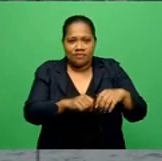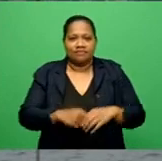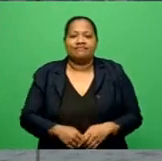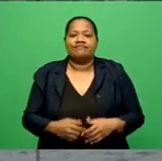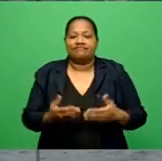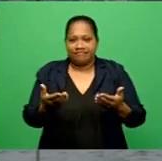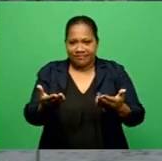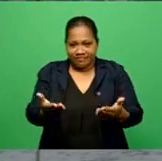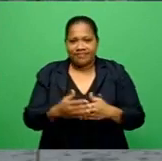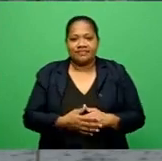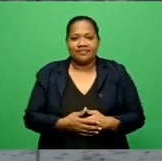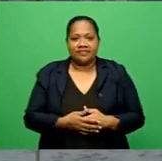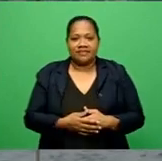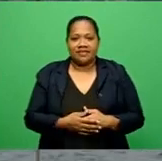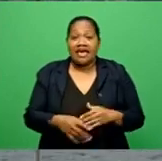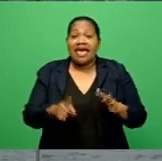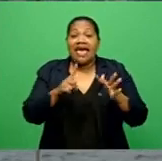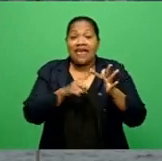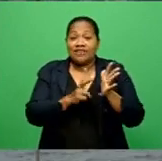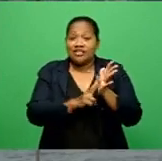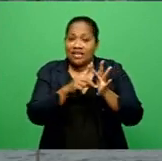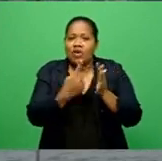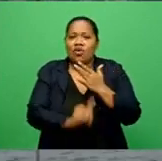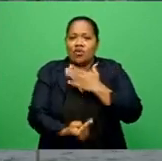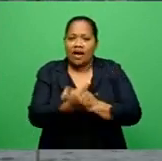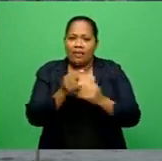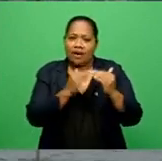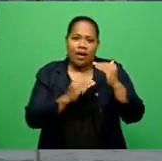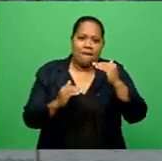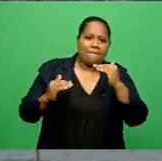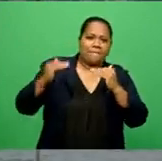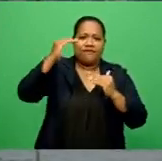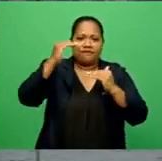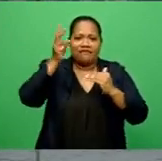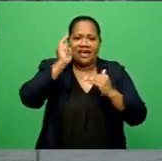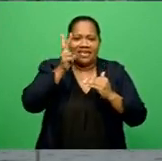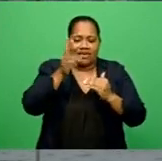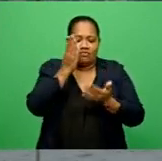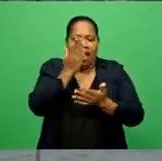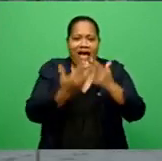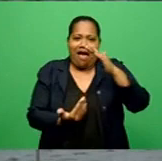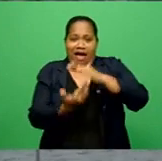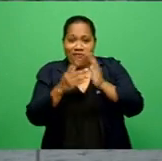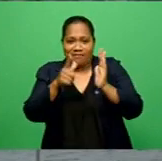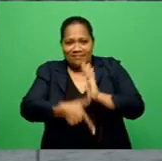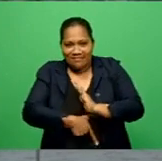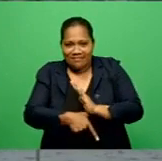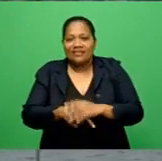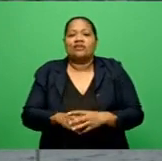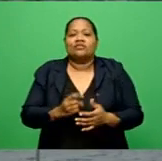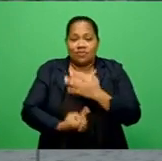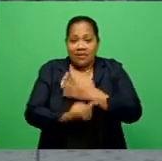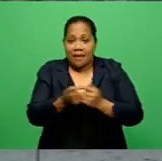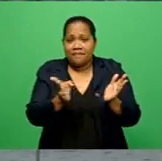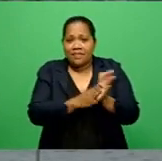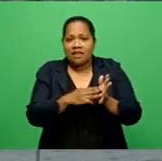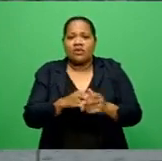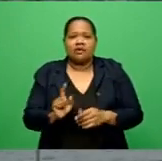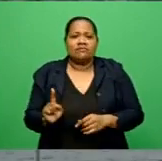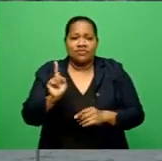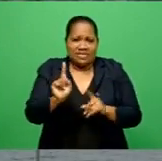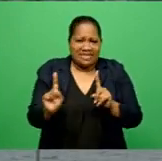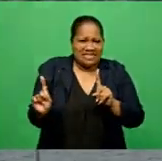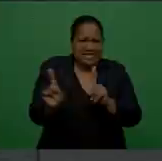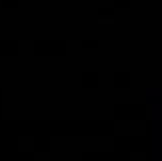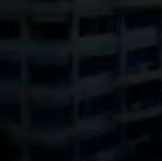level, and Everton were ahead again on the stroke of halftime when Yerry Mina headed in at the near post